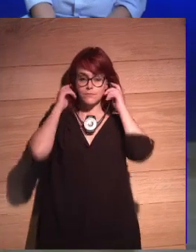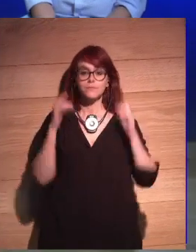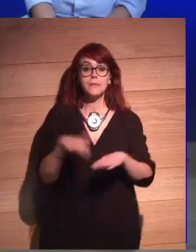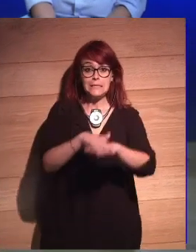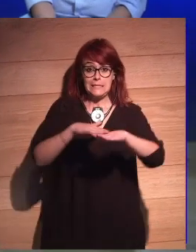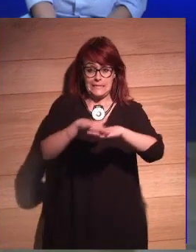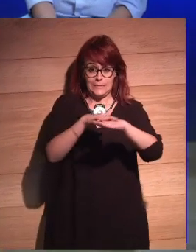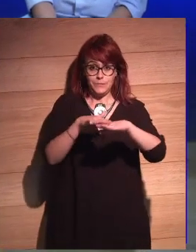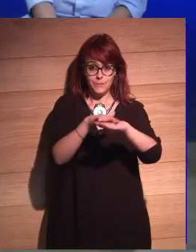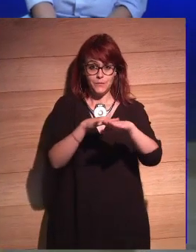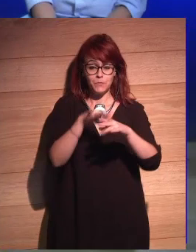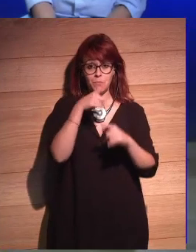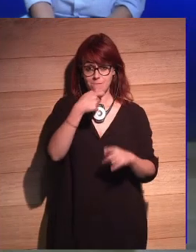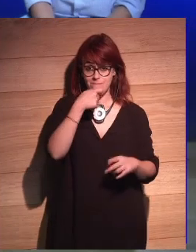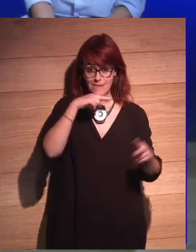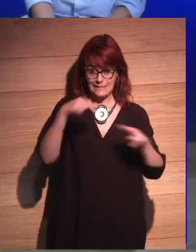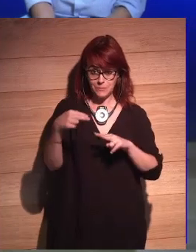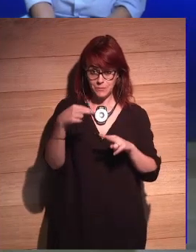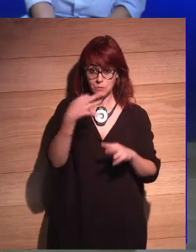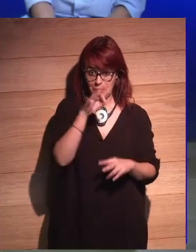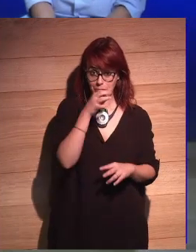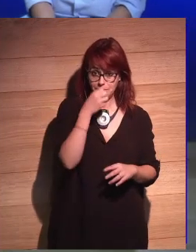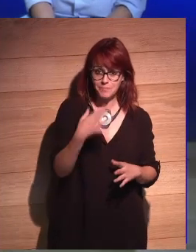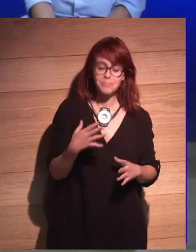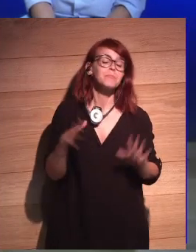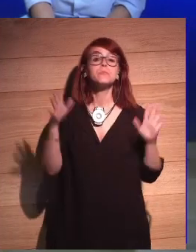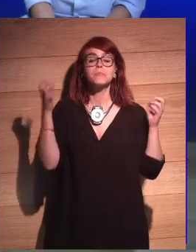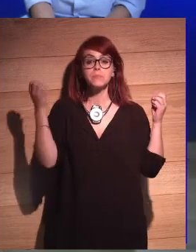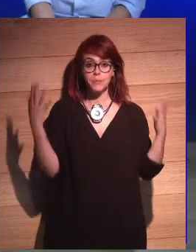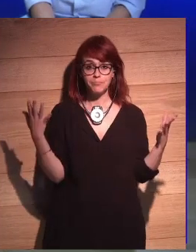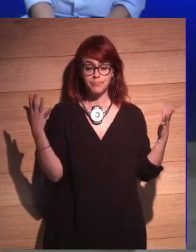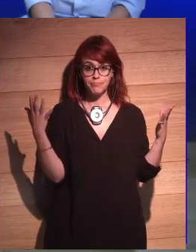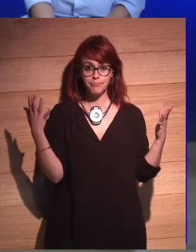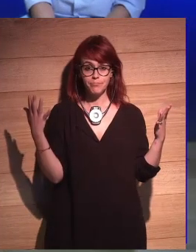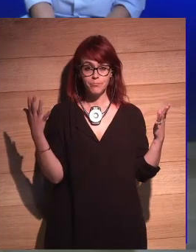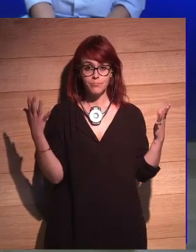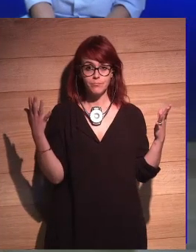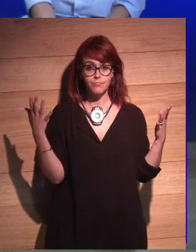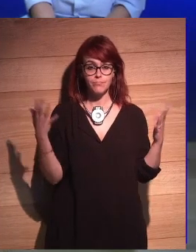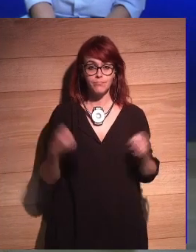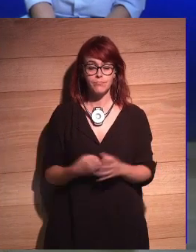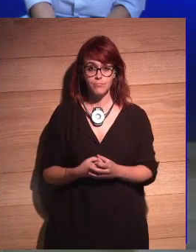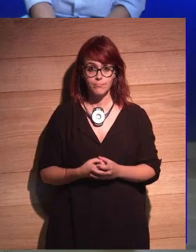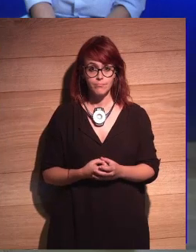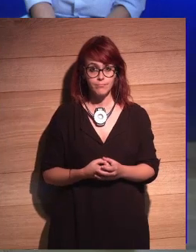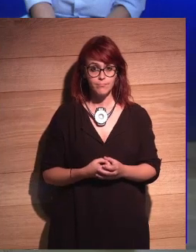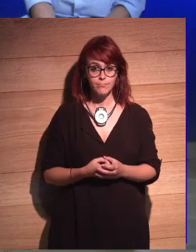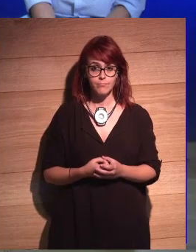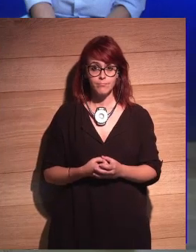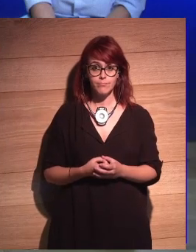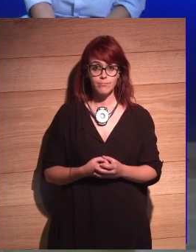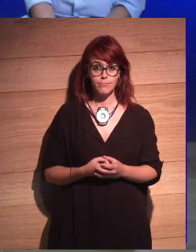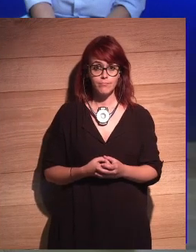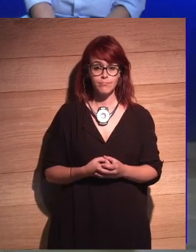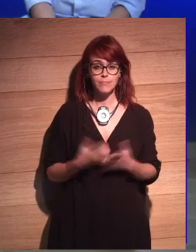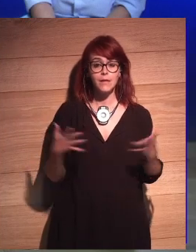Sorry, I'll do English here. Following off a bit from that and sort of stuff that's been said before,